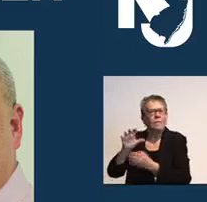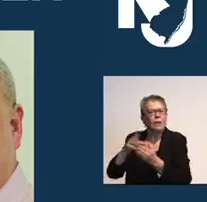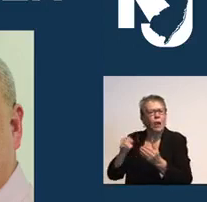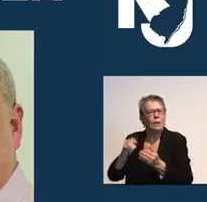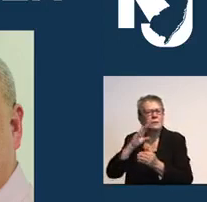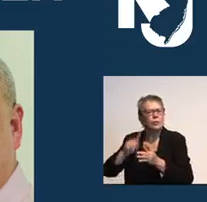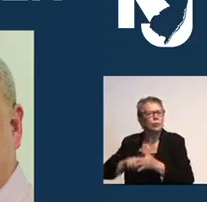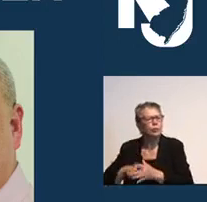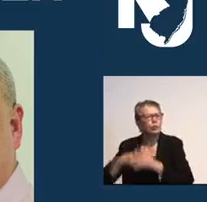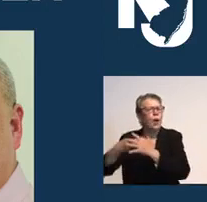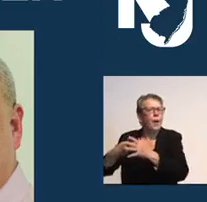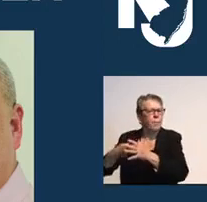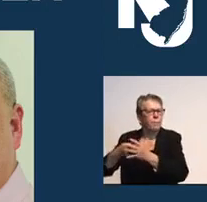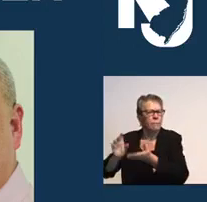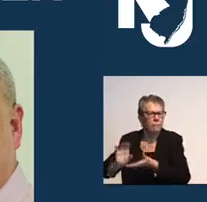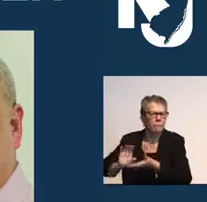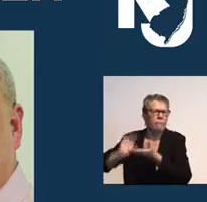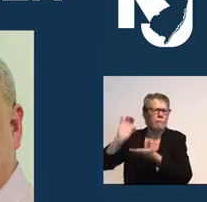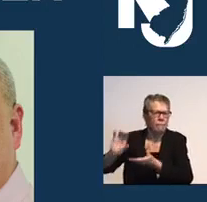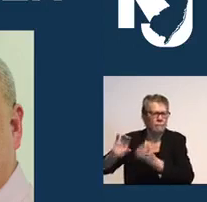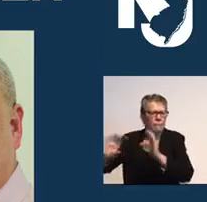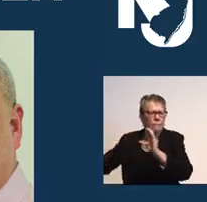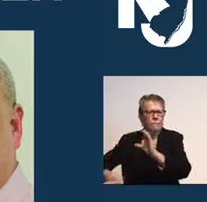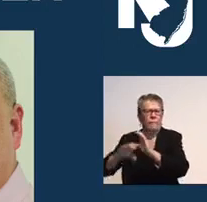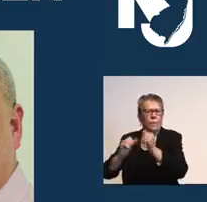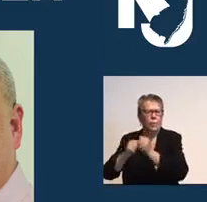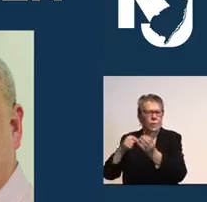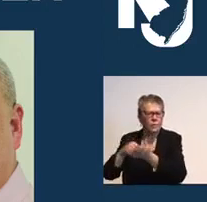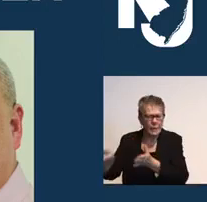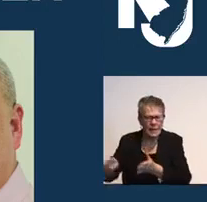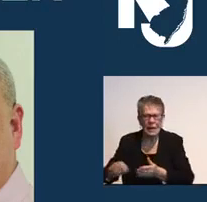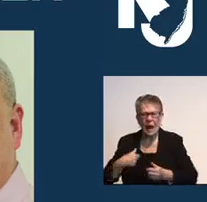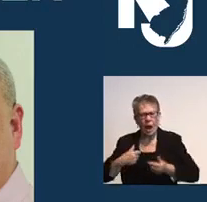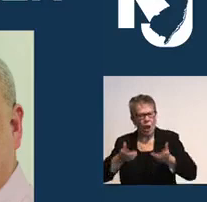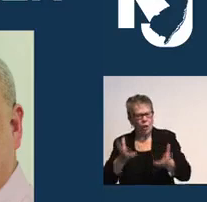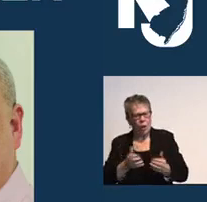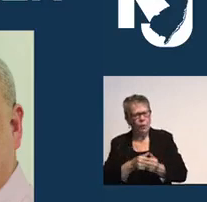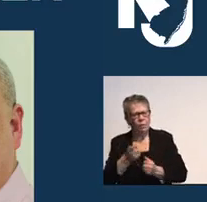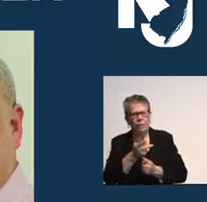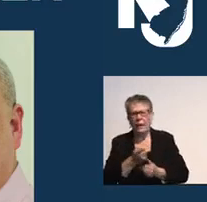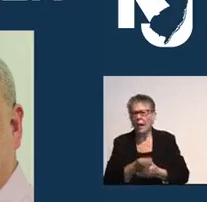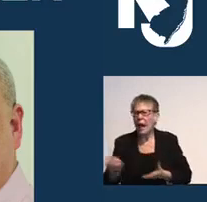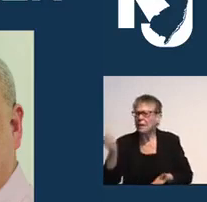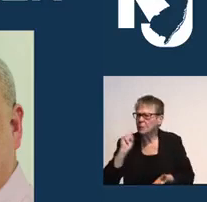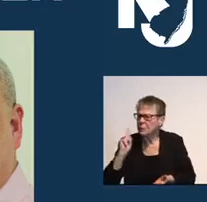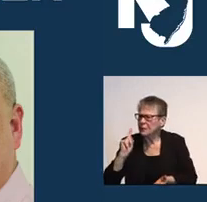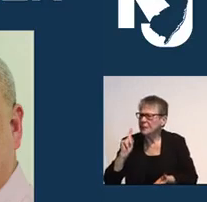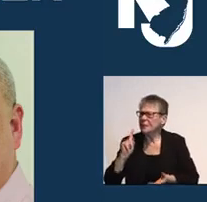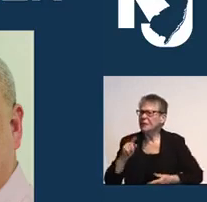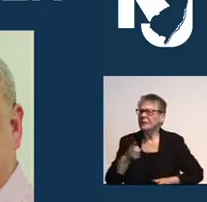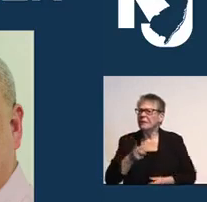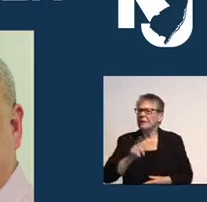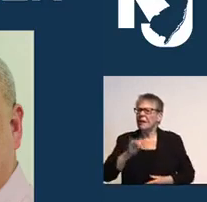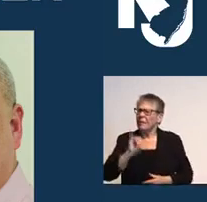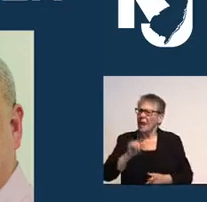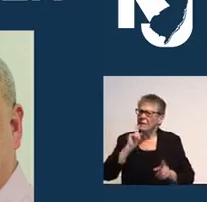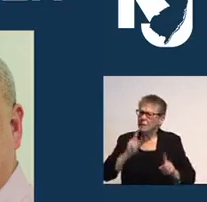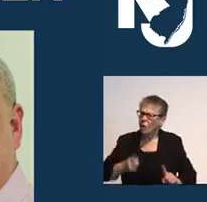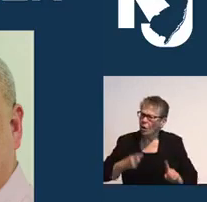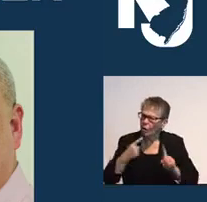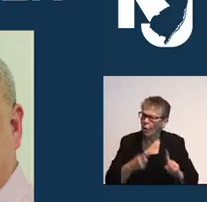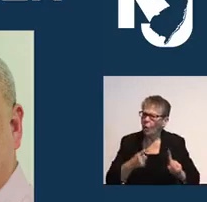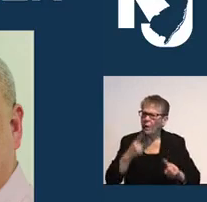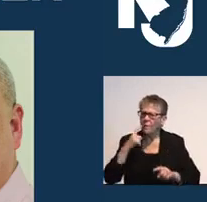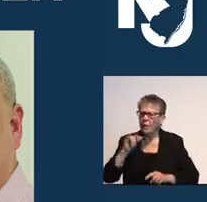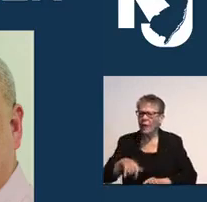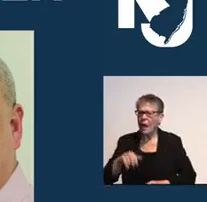both Adam and Ryan last week. And by the way, this is how Return and Earn is designed to work. Our goal is nothing short of